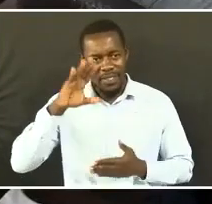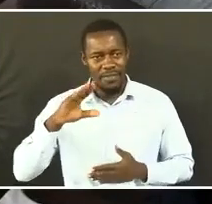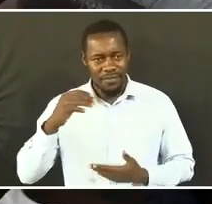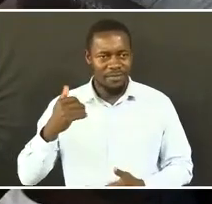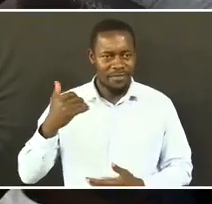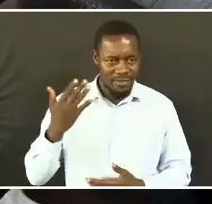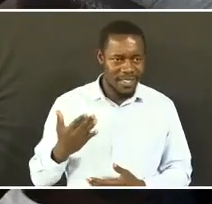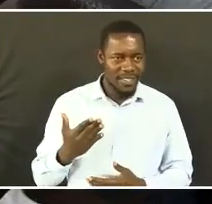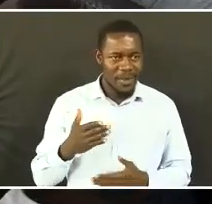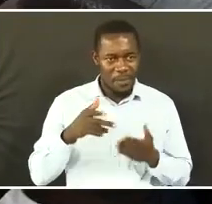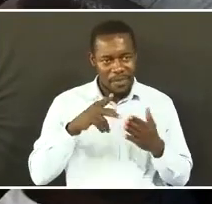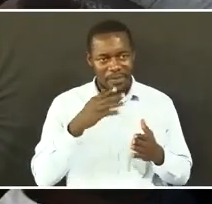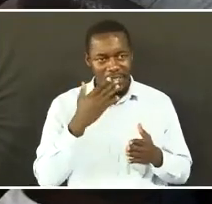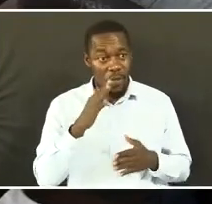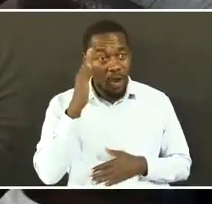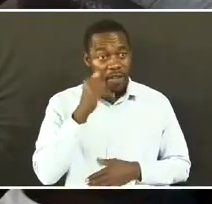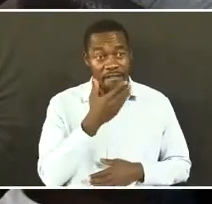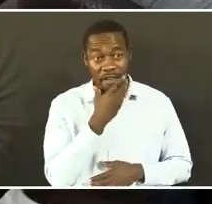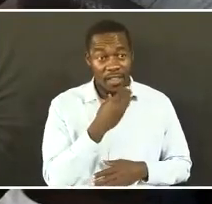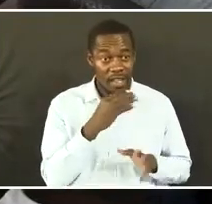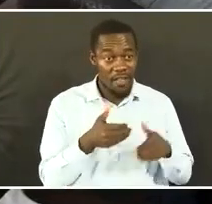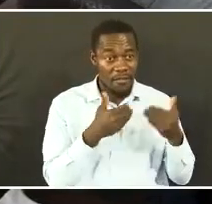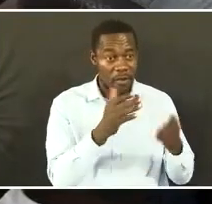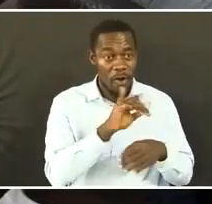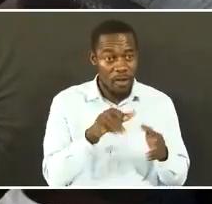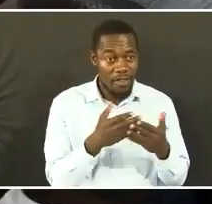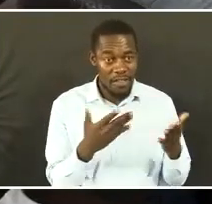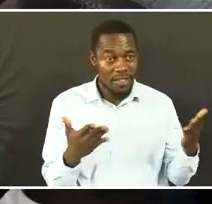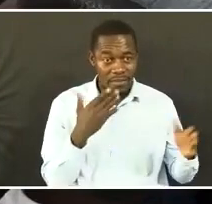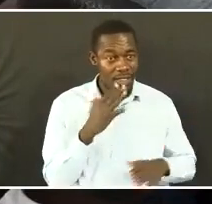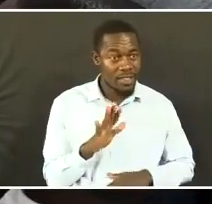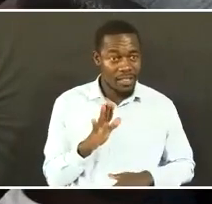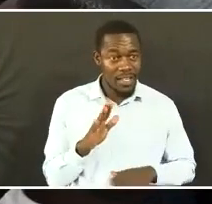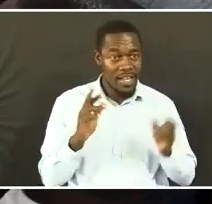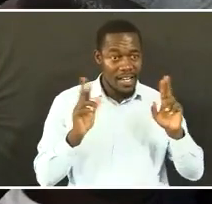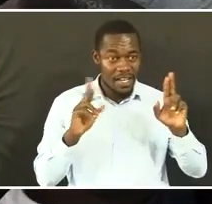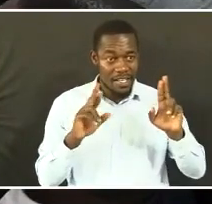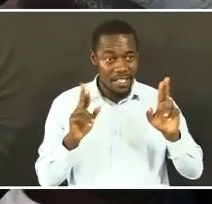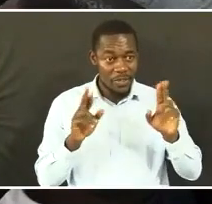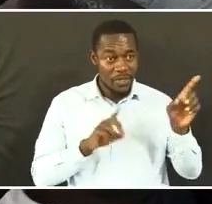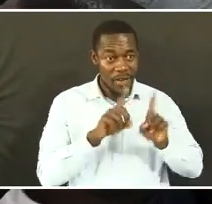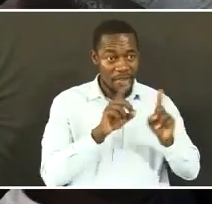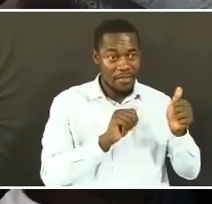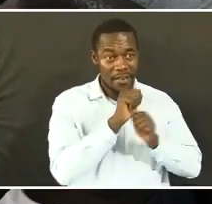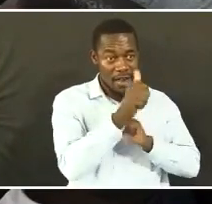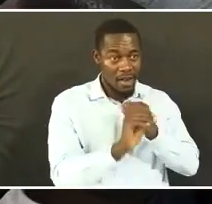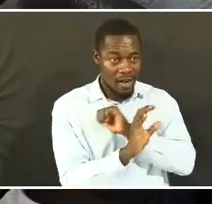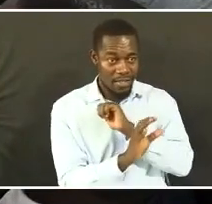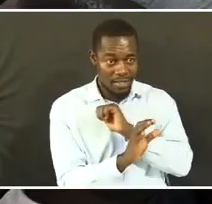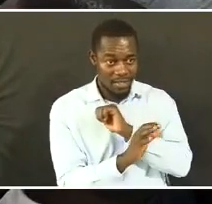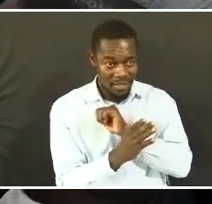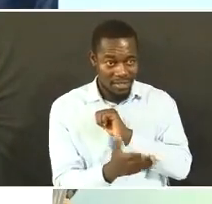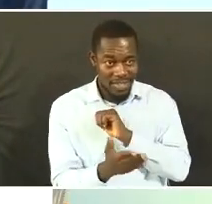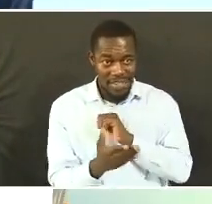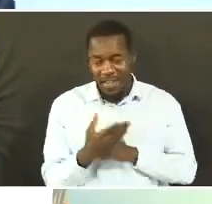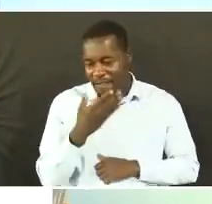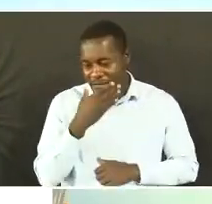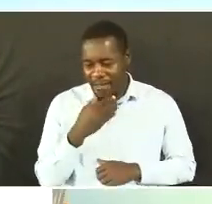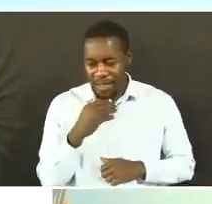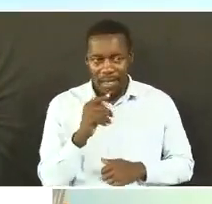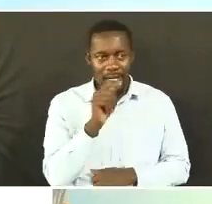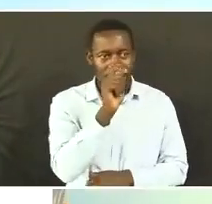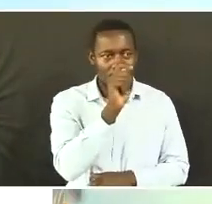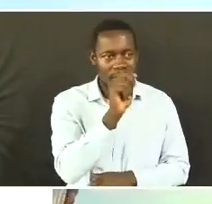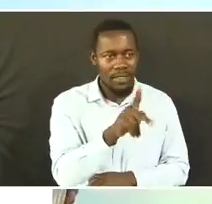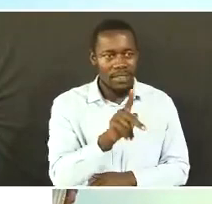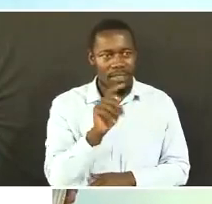it, you know it. A short celebratory dance, even a victory chant, also went up on TikTok. Then